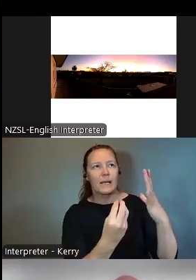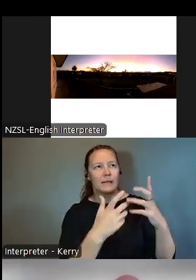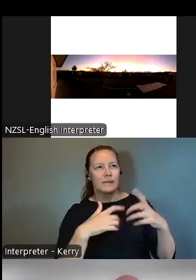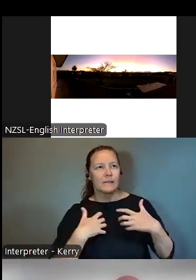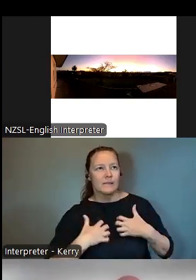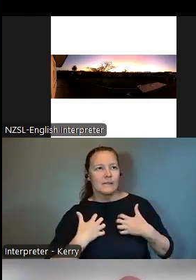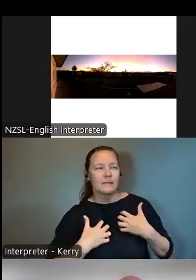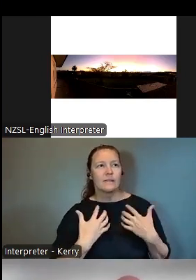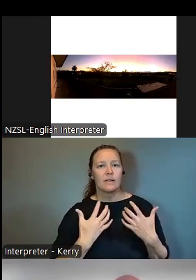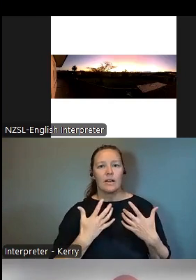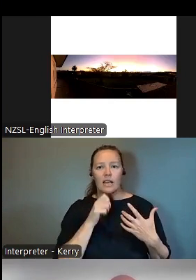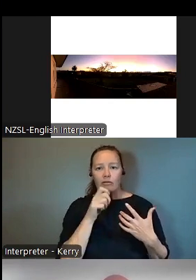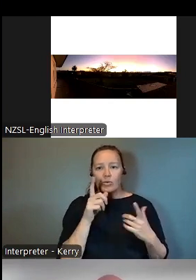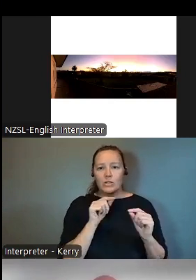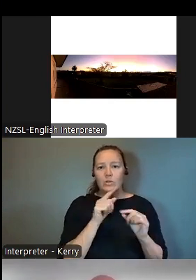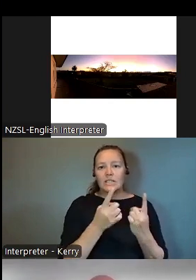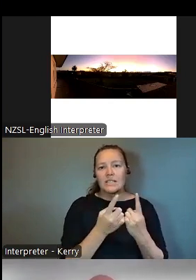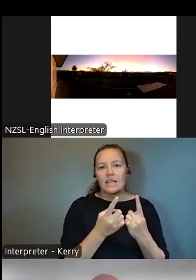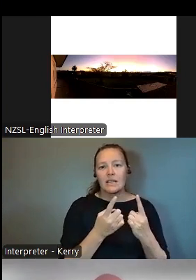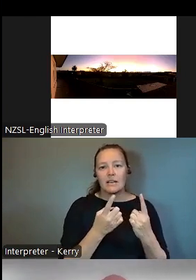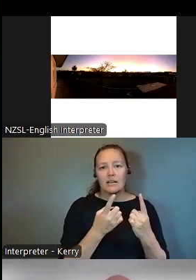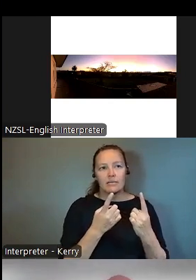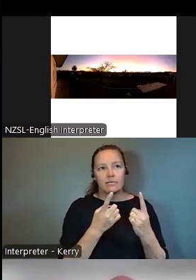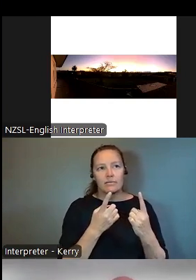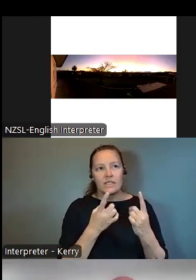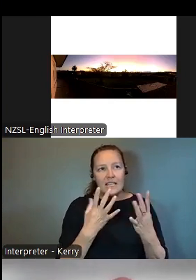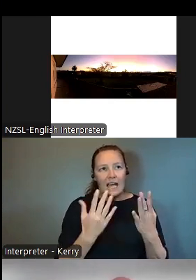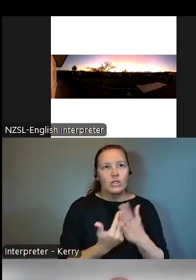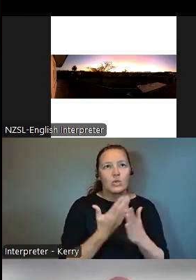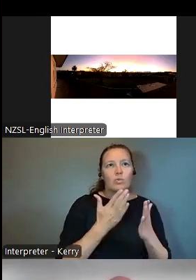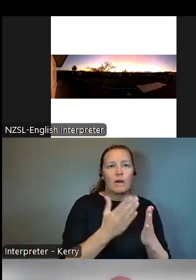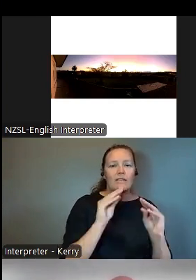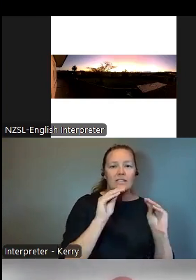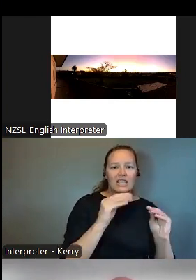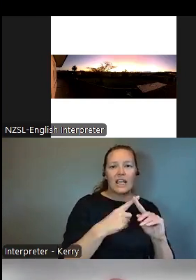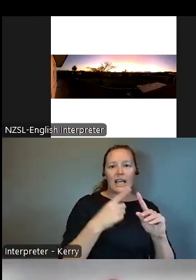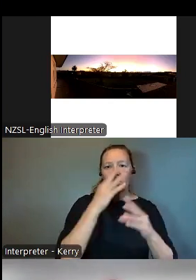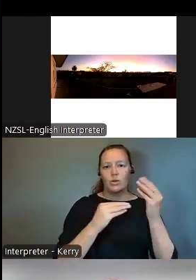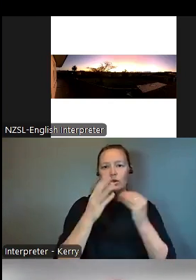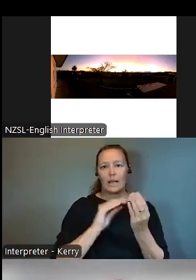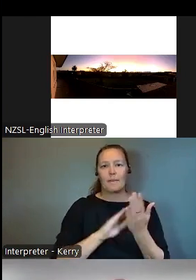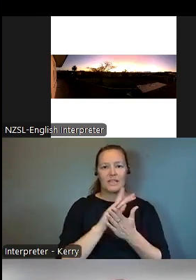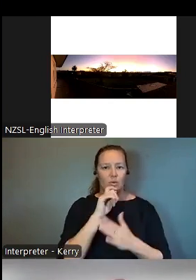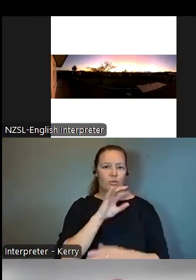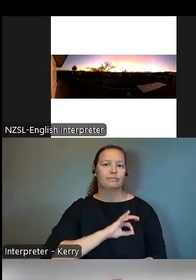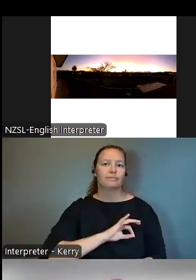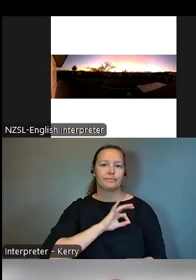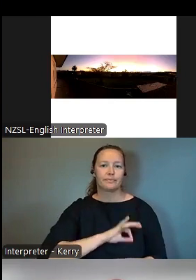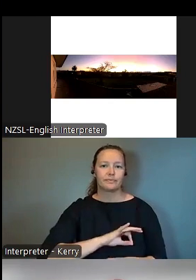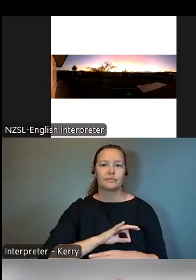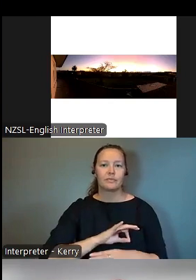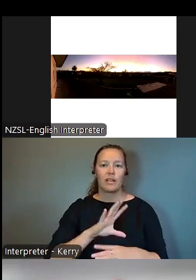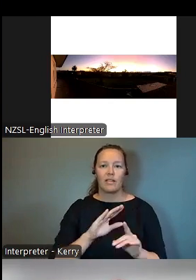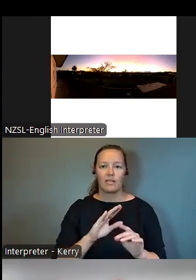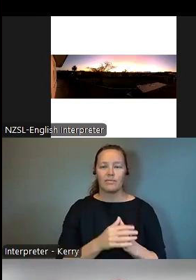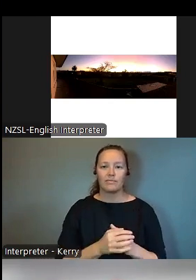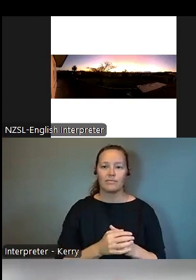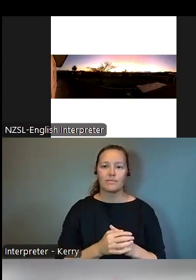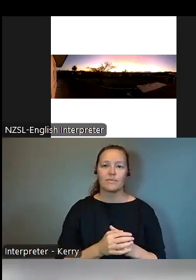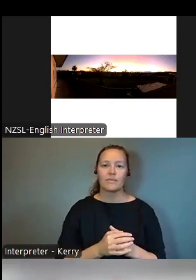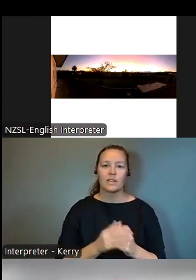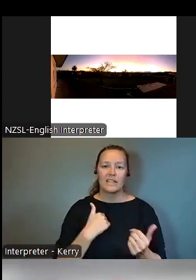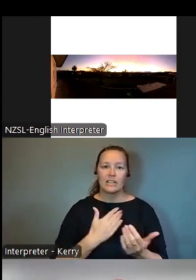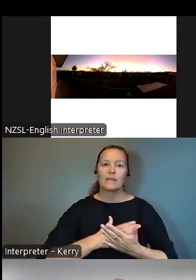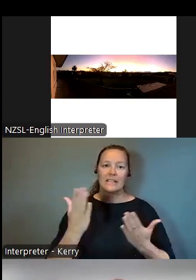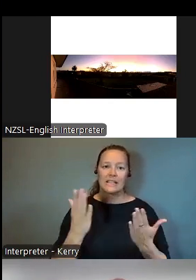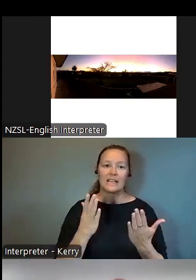doing this thing, by moving into a new way of teaching and learning, they're actually going to be better off than they were the previous year. So that's got to be really clear in